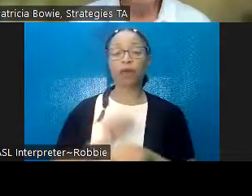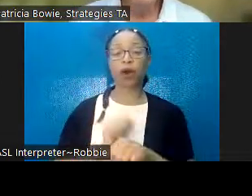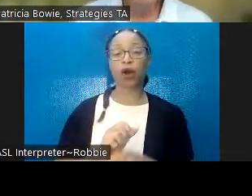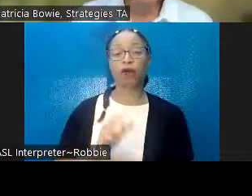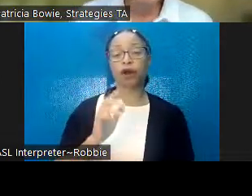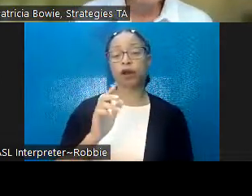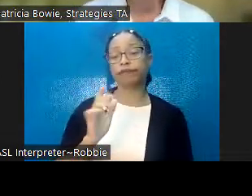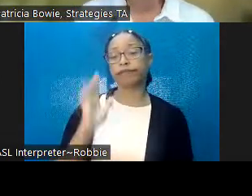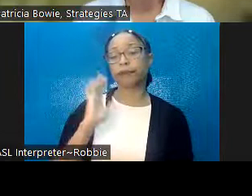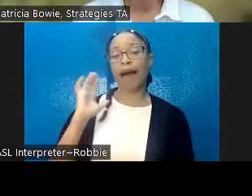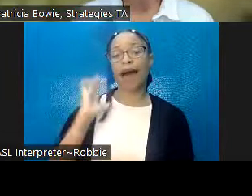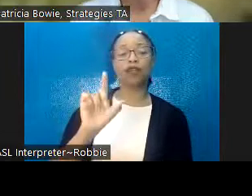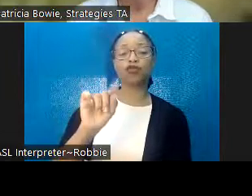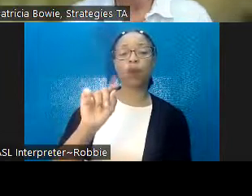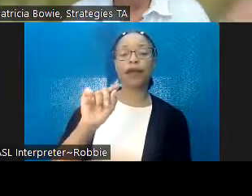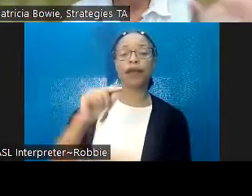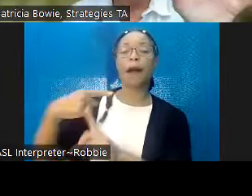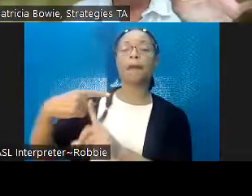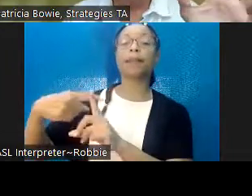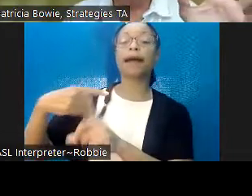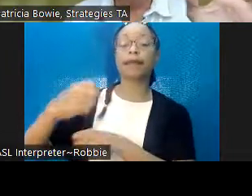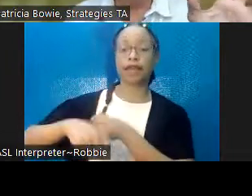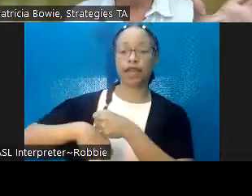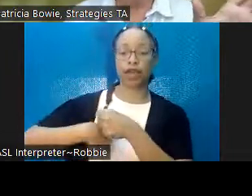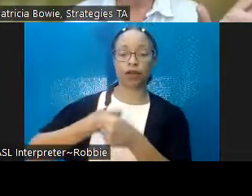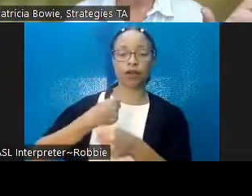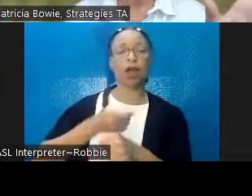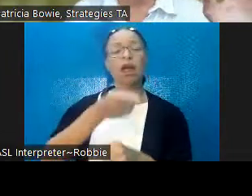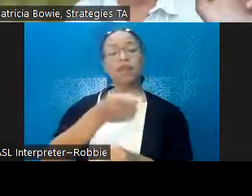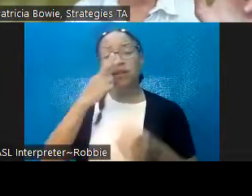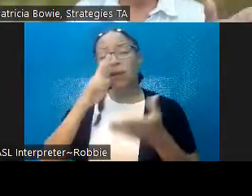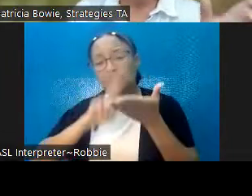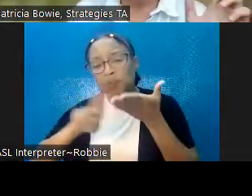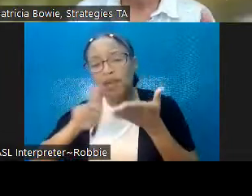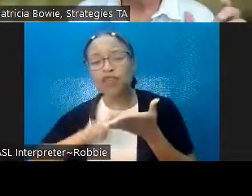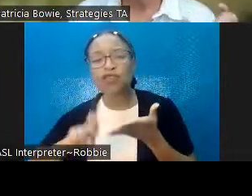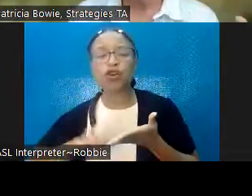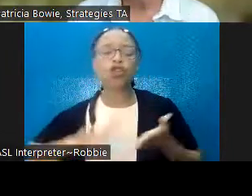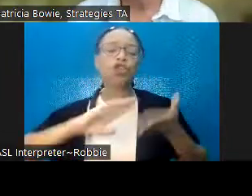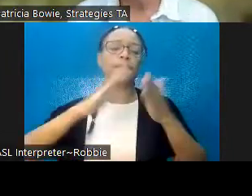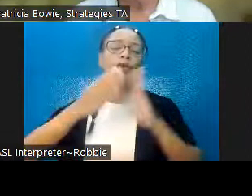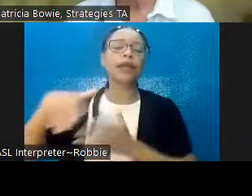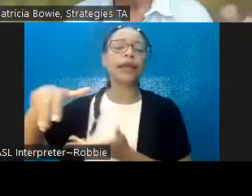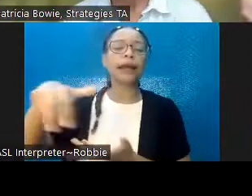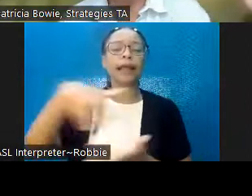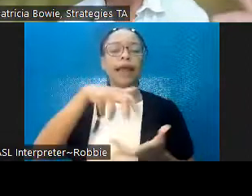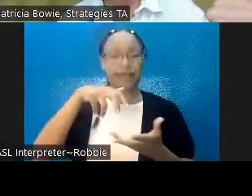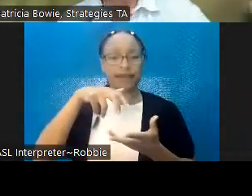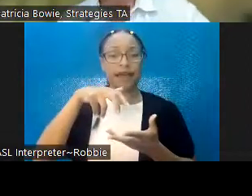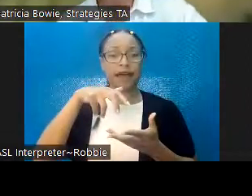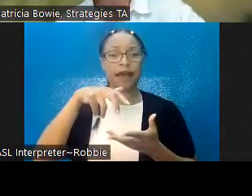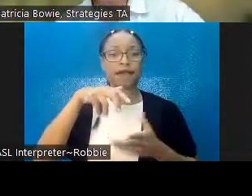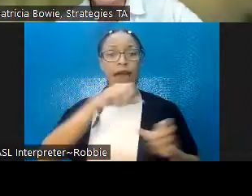last 20 plus years, right? And these really are researched community collective capacities. So